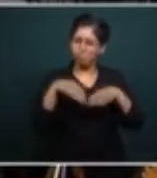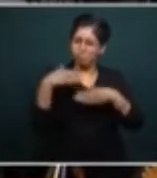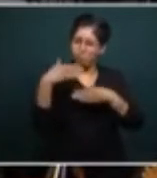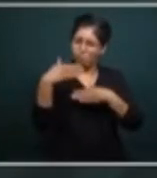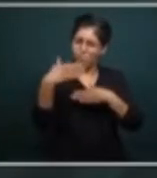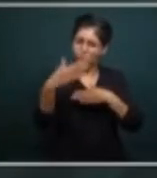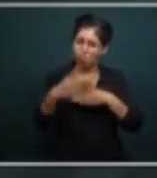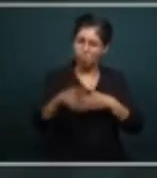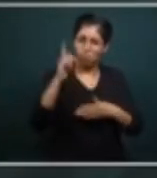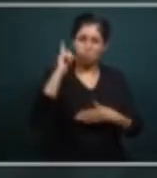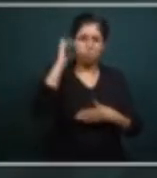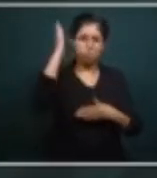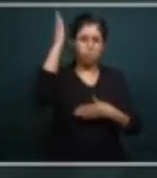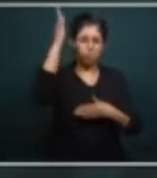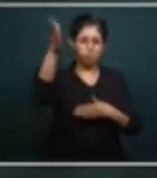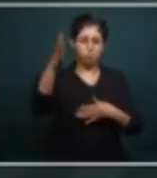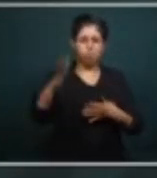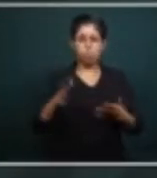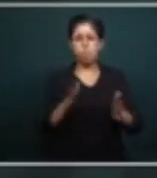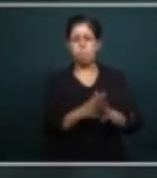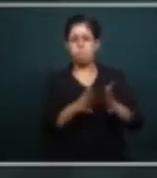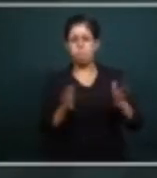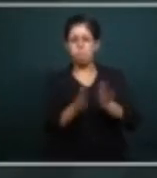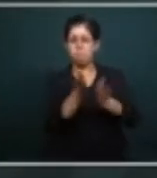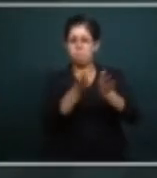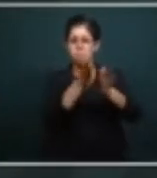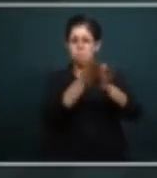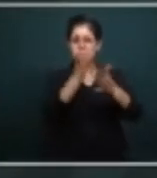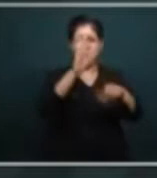advance towards opening new spaces